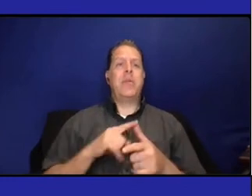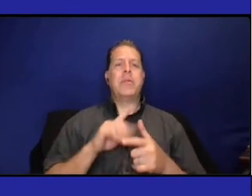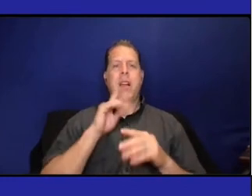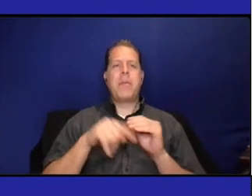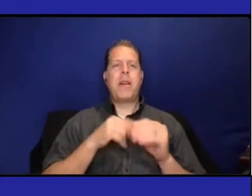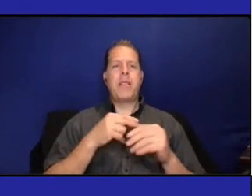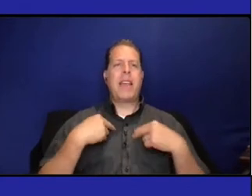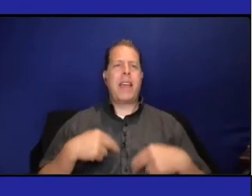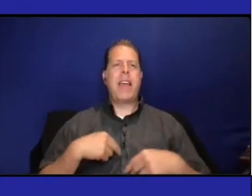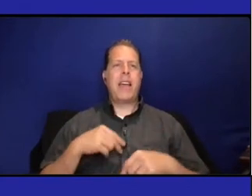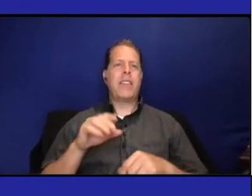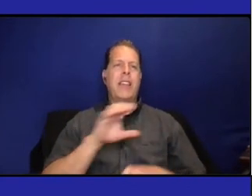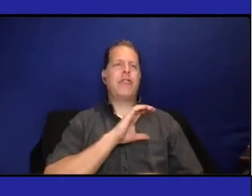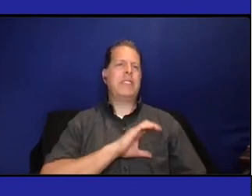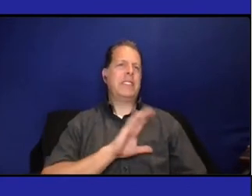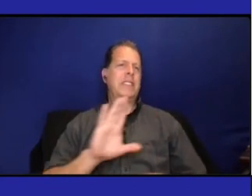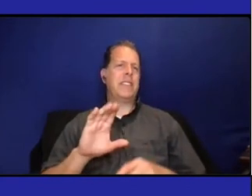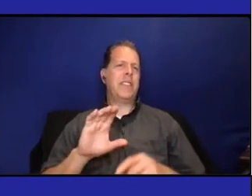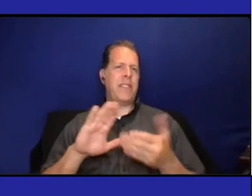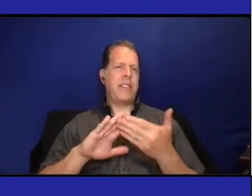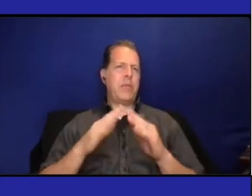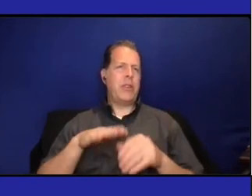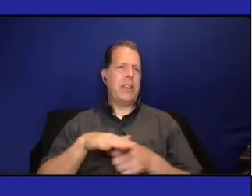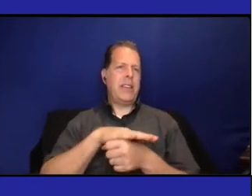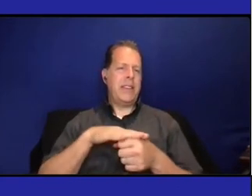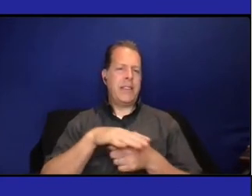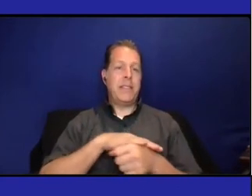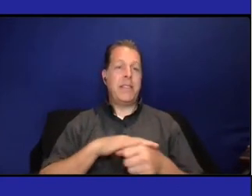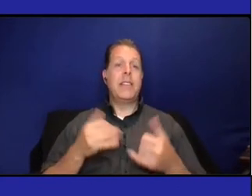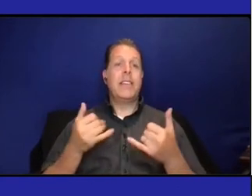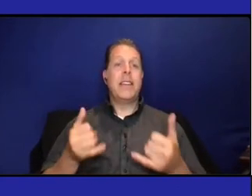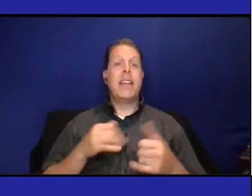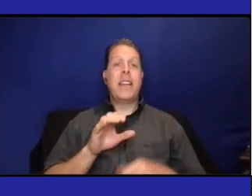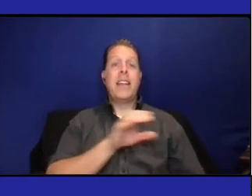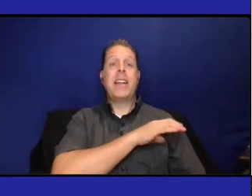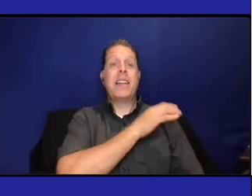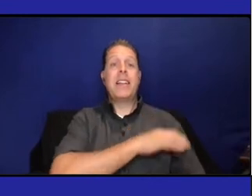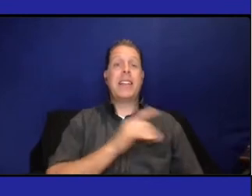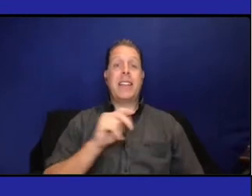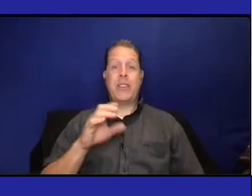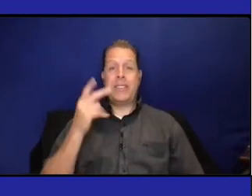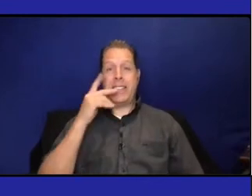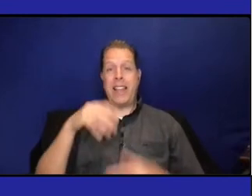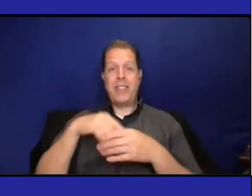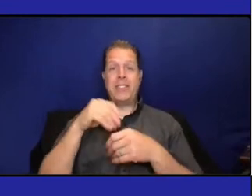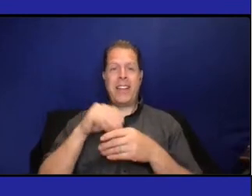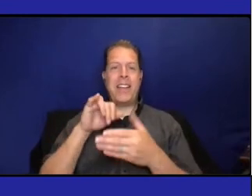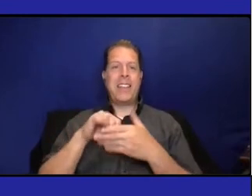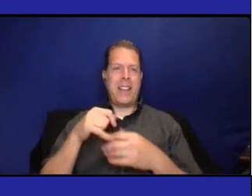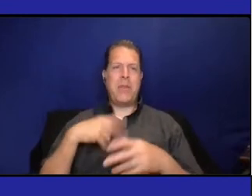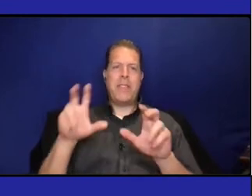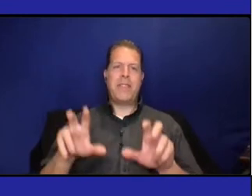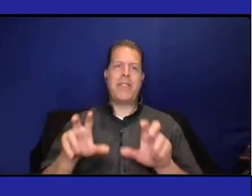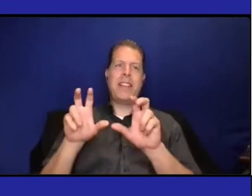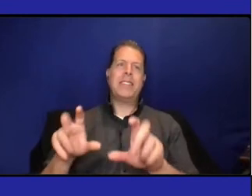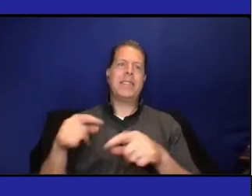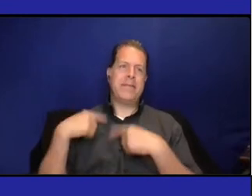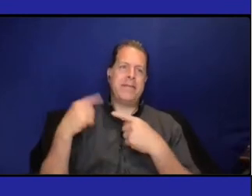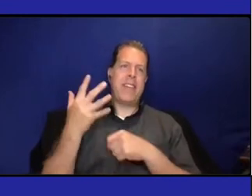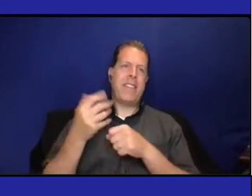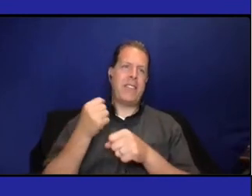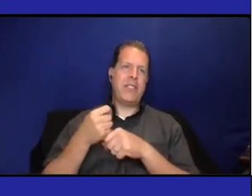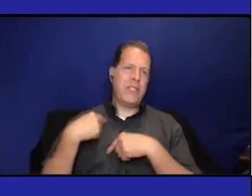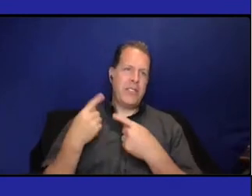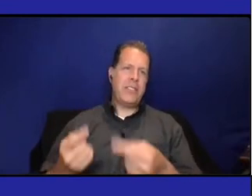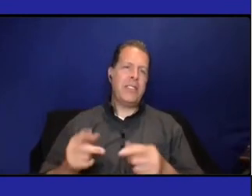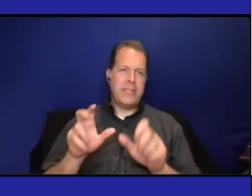of the community it serves. So today, the clinic, you can see the facade here. This is a clinic that we've invested in over the last 5 years. We've